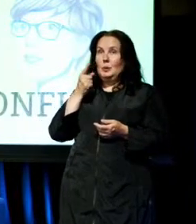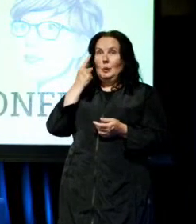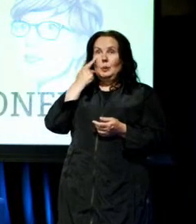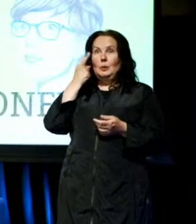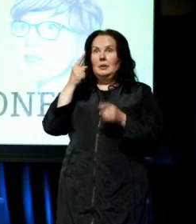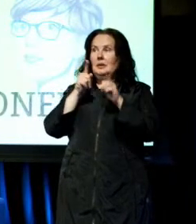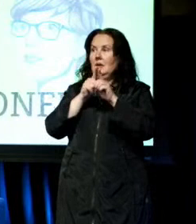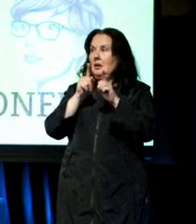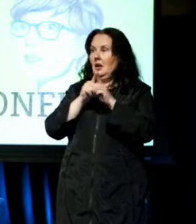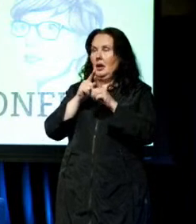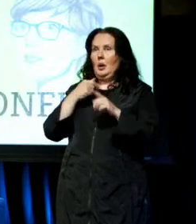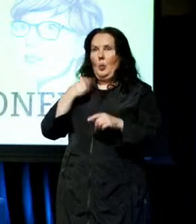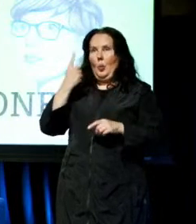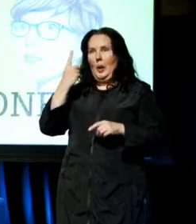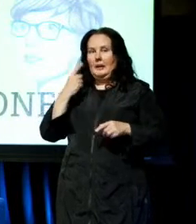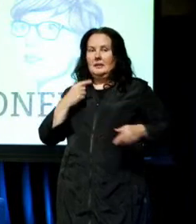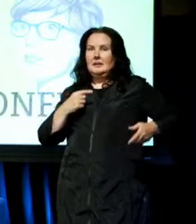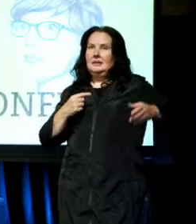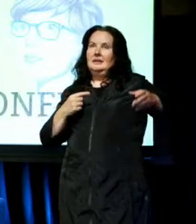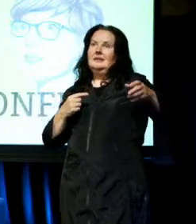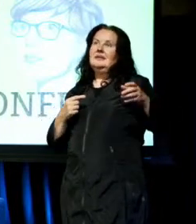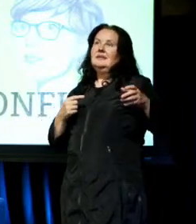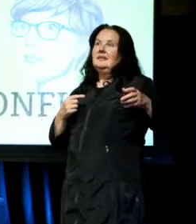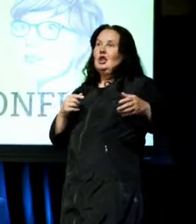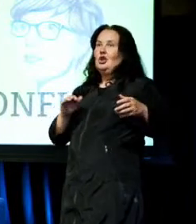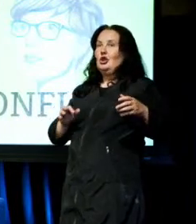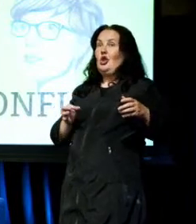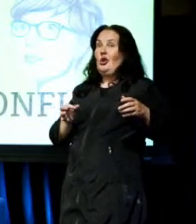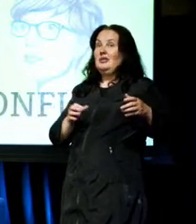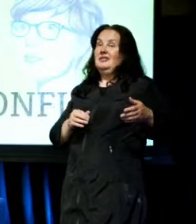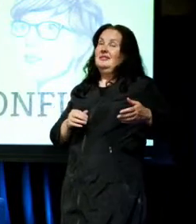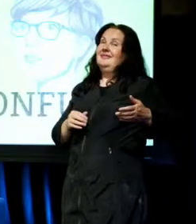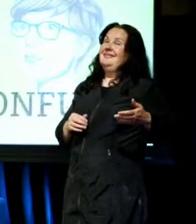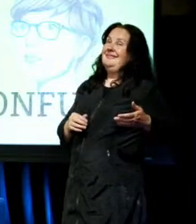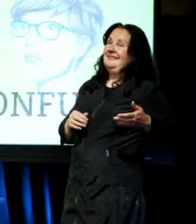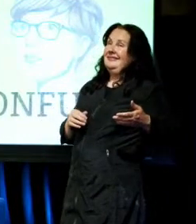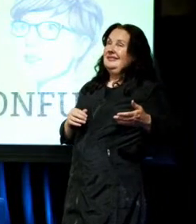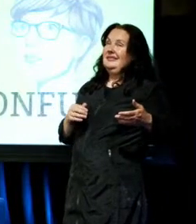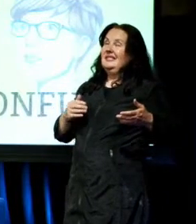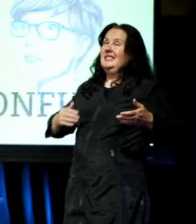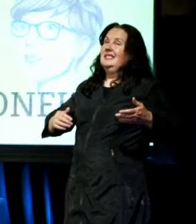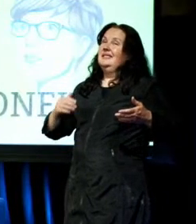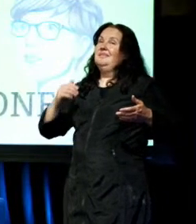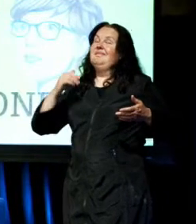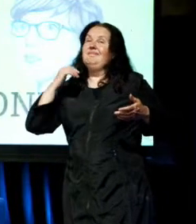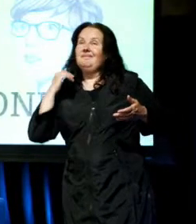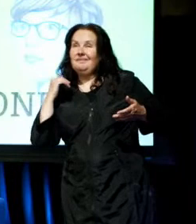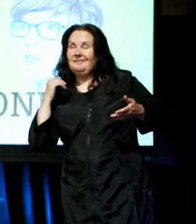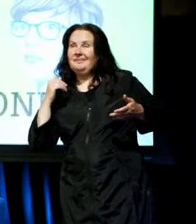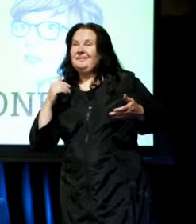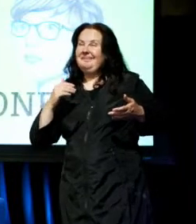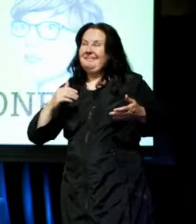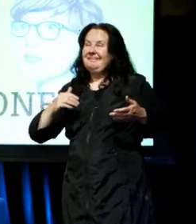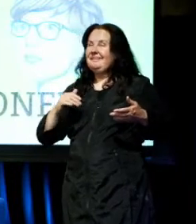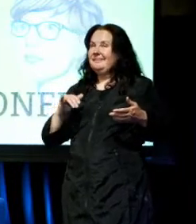If you look at I'm holding it with one arm, and I'm just sort of like leaning it on the other arm.